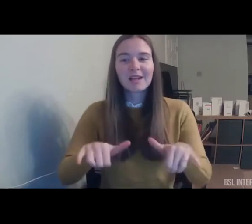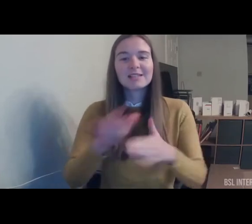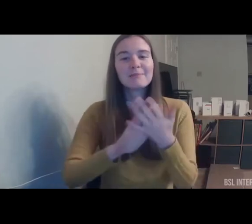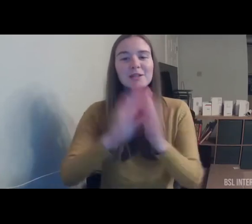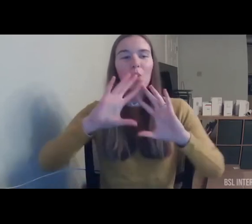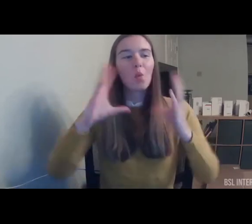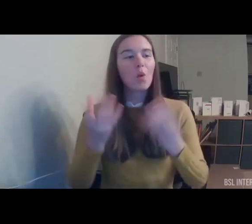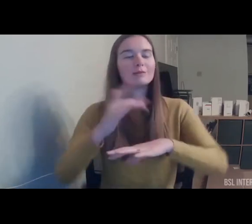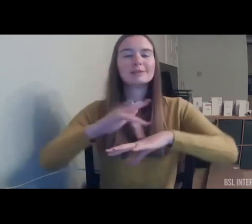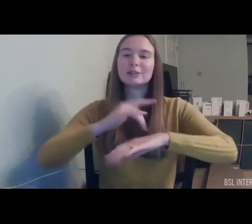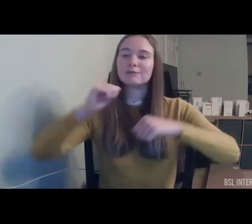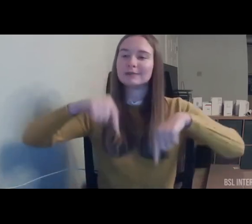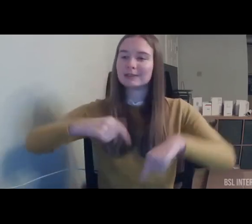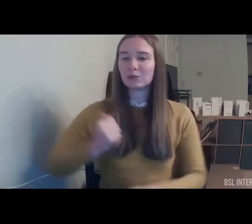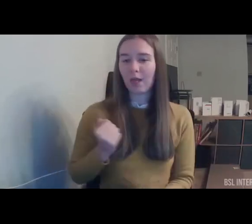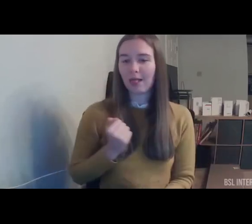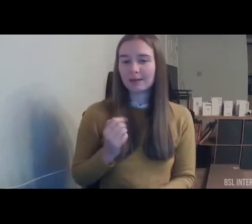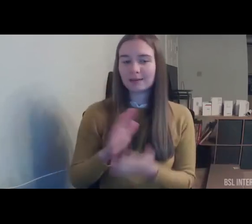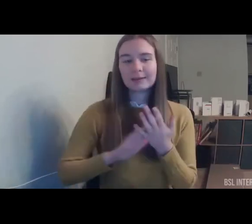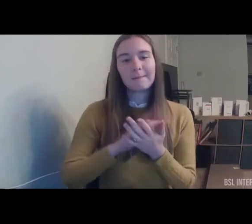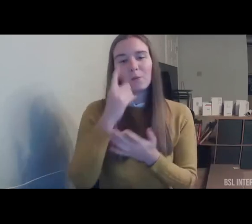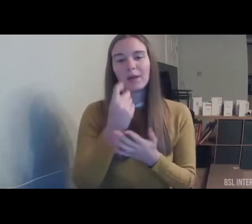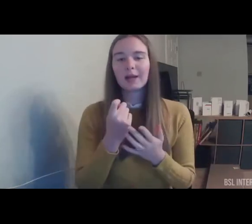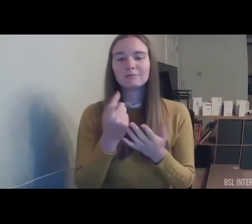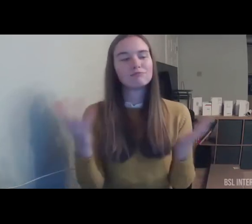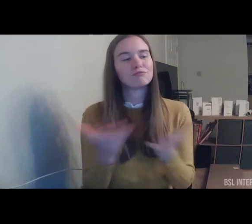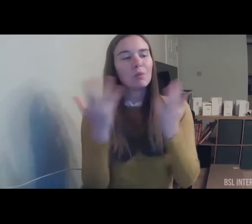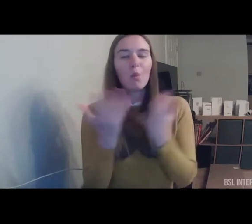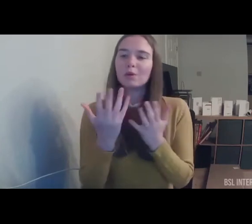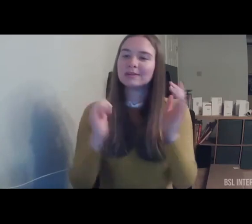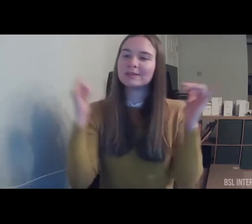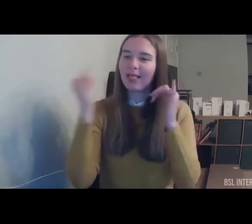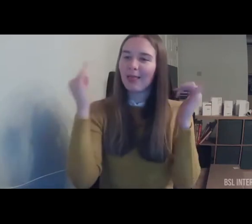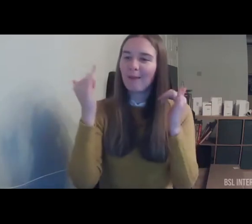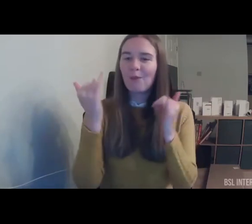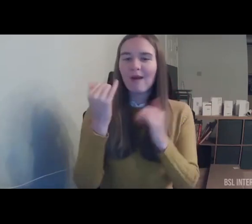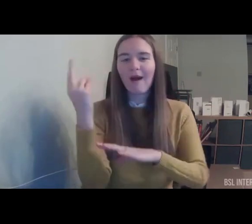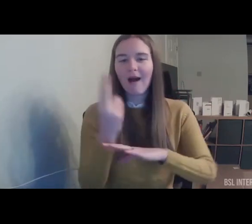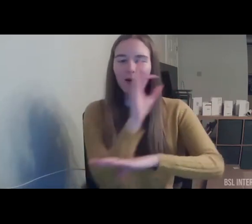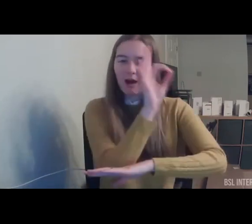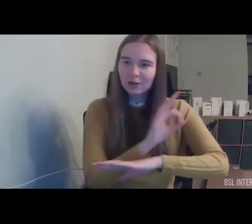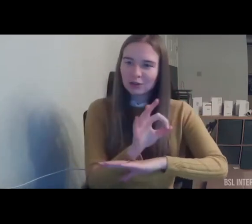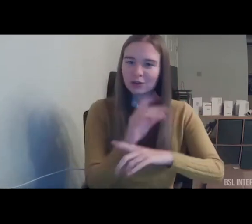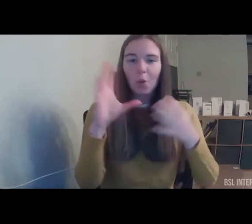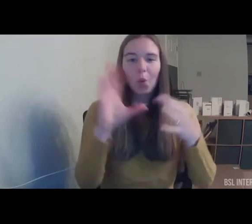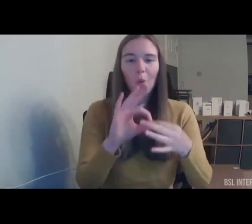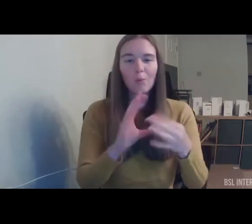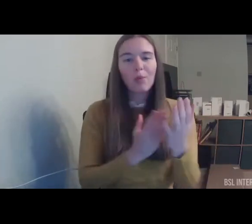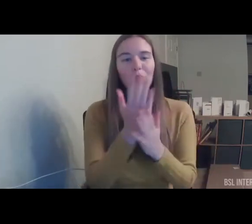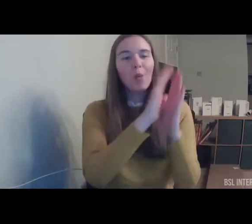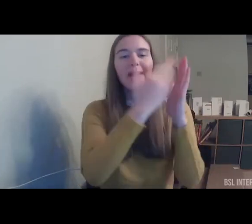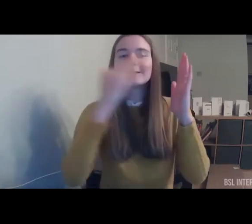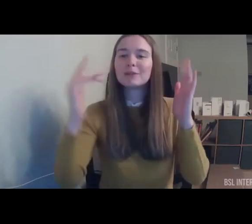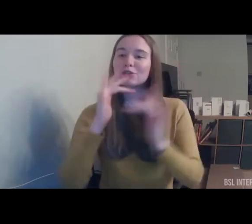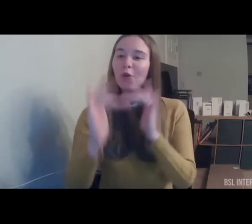also provides us with a springboard to promote and celebrate the contribution of art and architecture at home through a parallel programme of exhibitions, resources